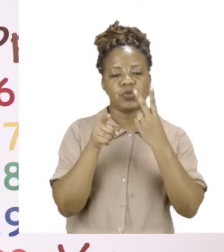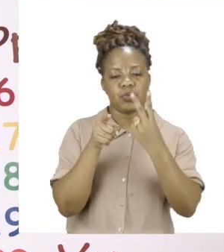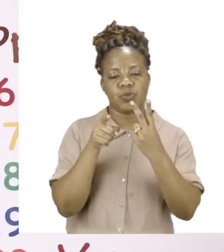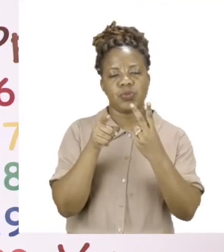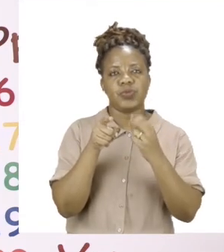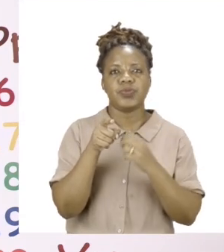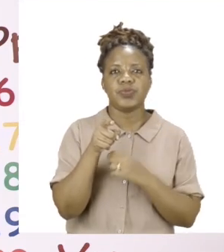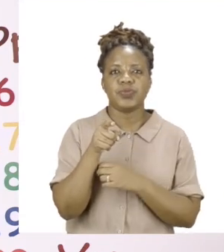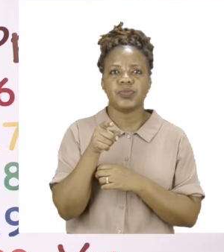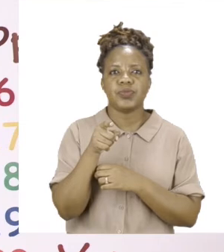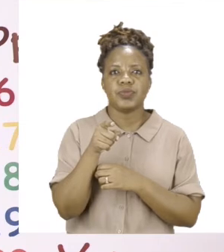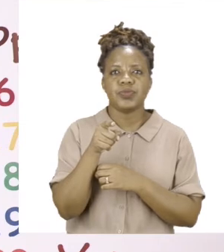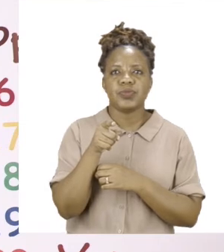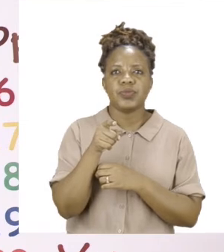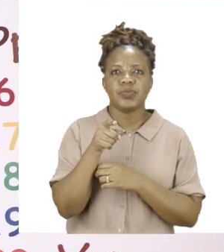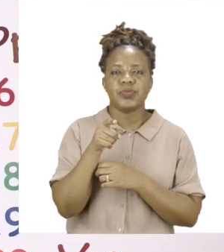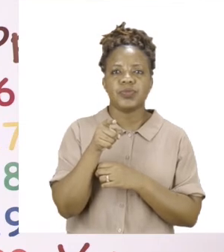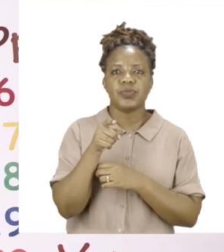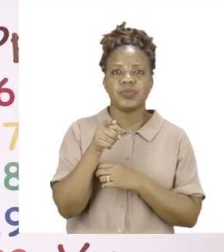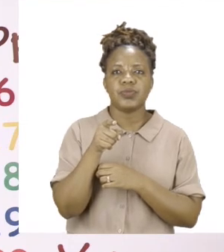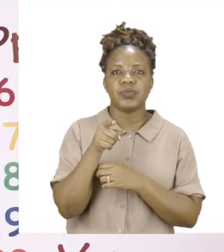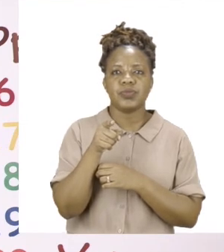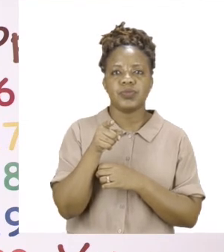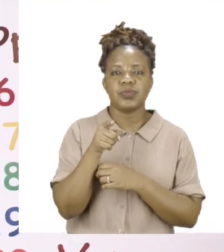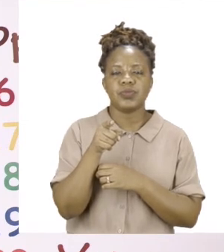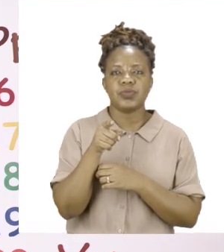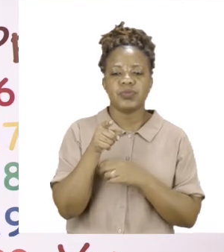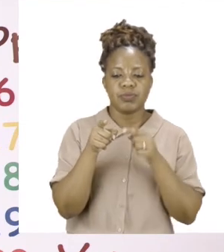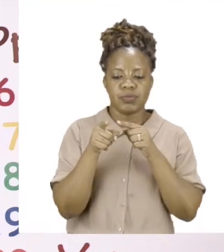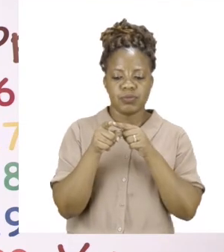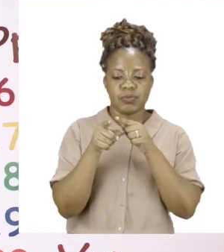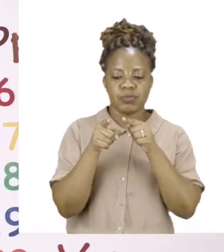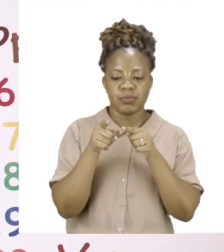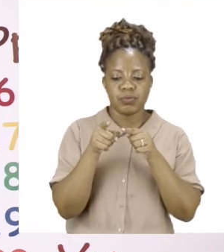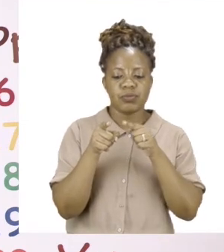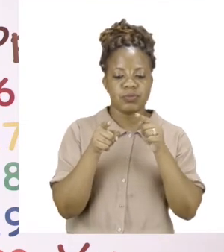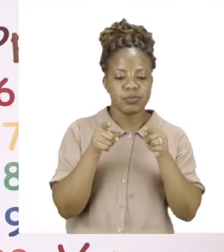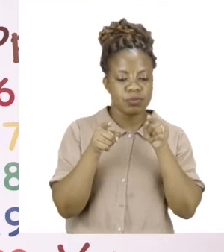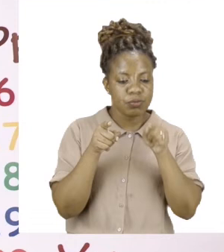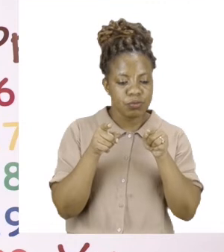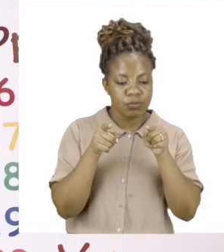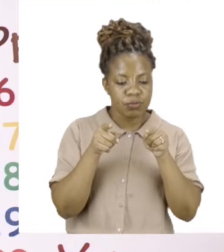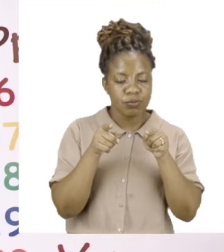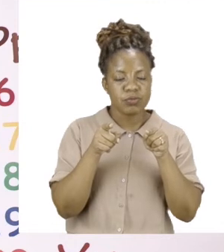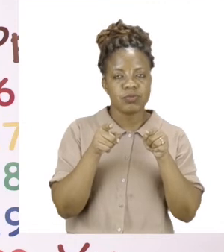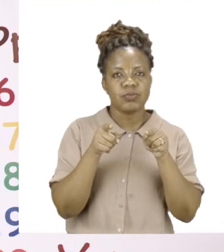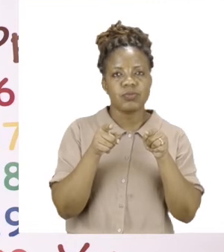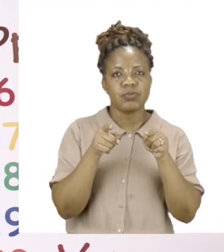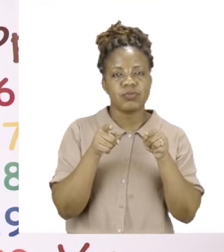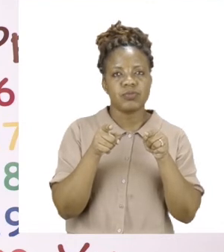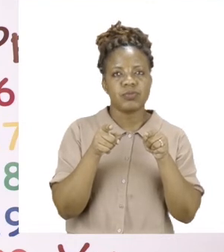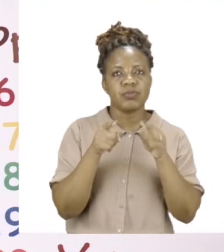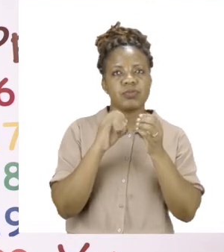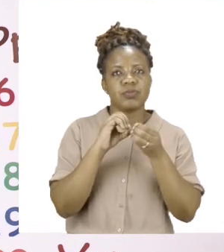is 2 loops, and we're going to stay on the number we land on. So I also want you to